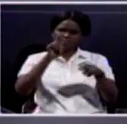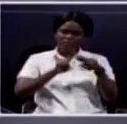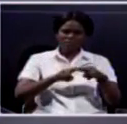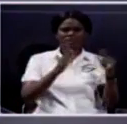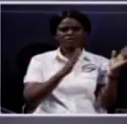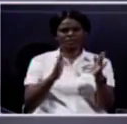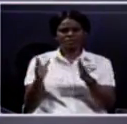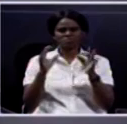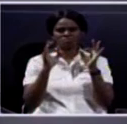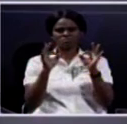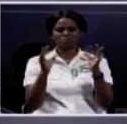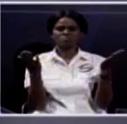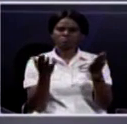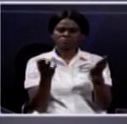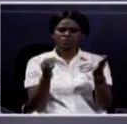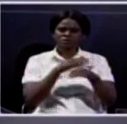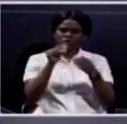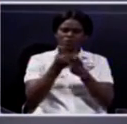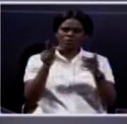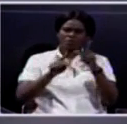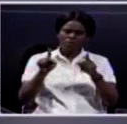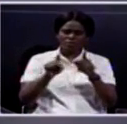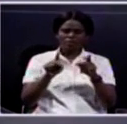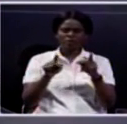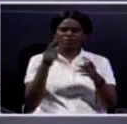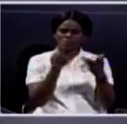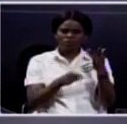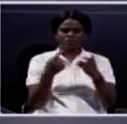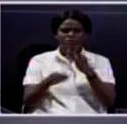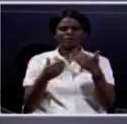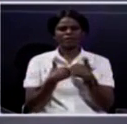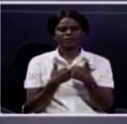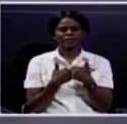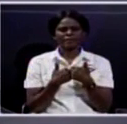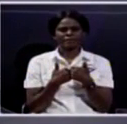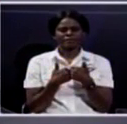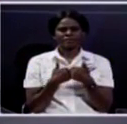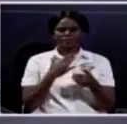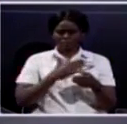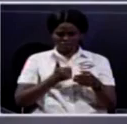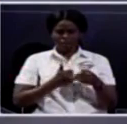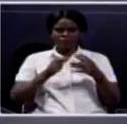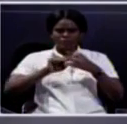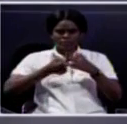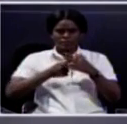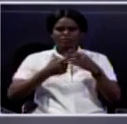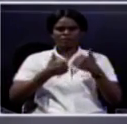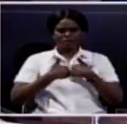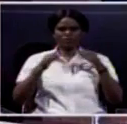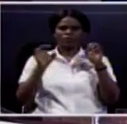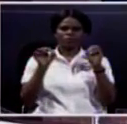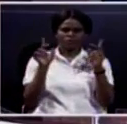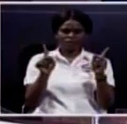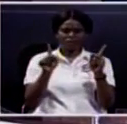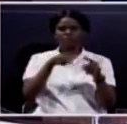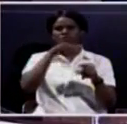disorganization in a particular school where everyone is walking in with what they have? Who is saying everyone? I have got beans. Yes. And okay, yes. I've